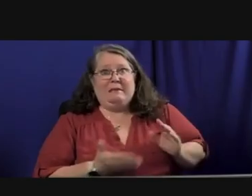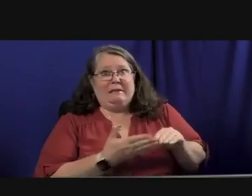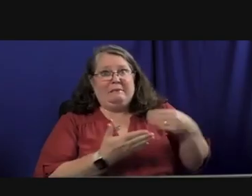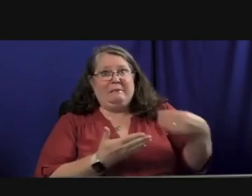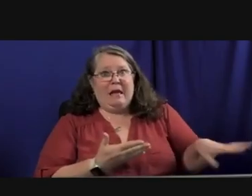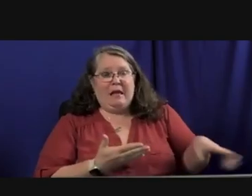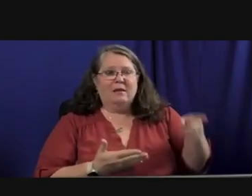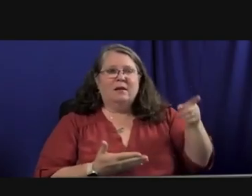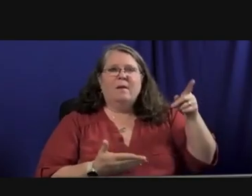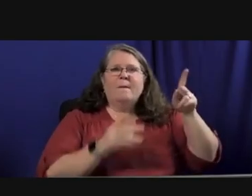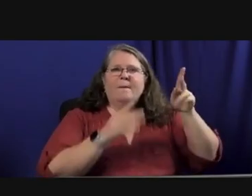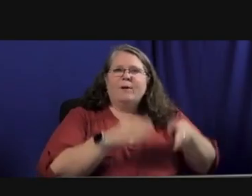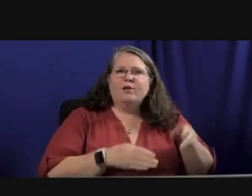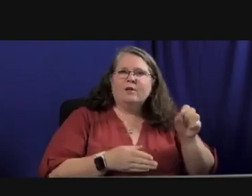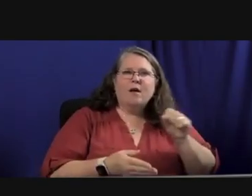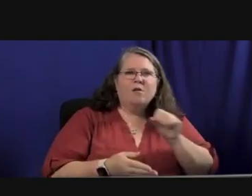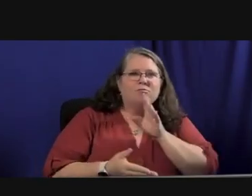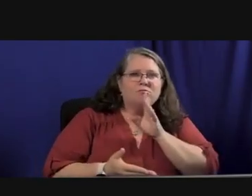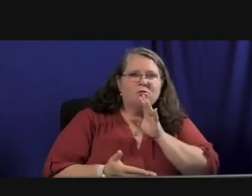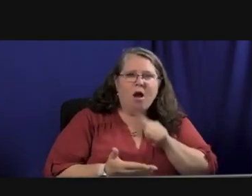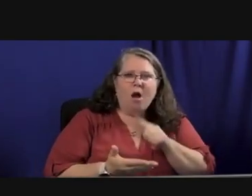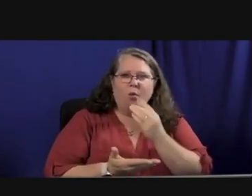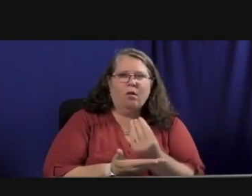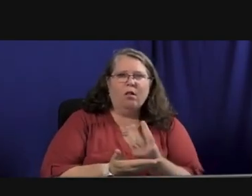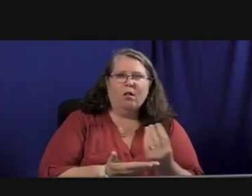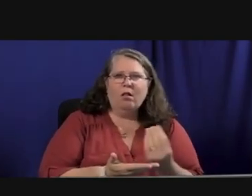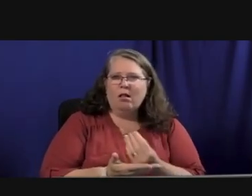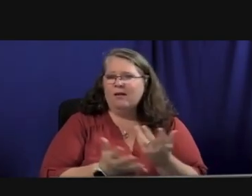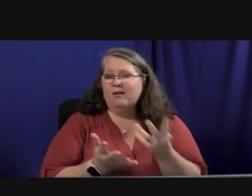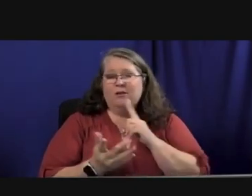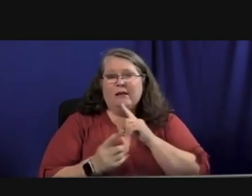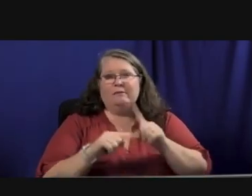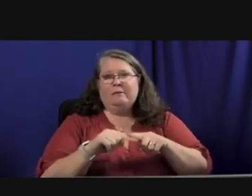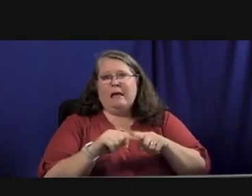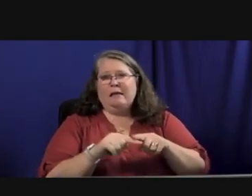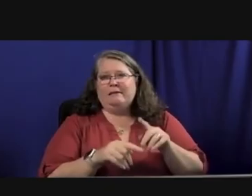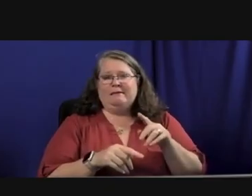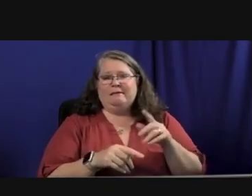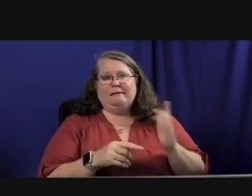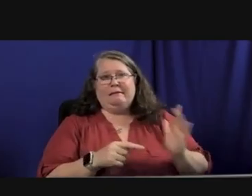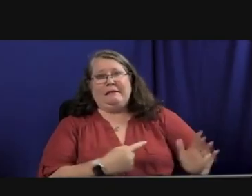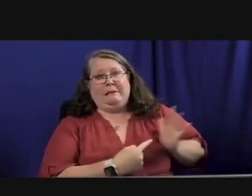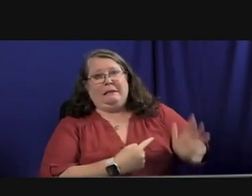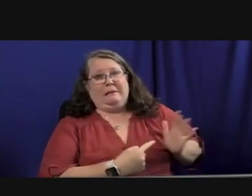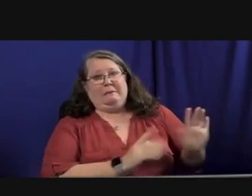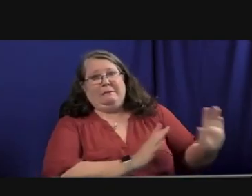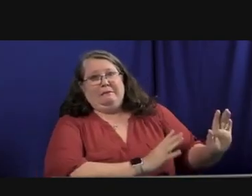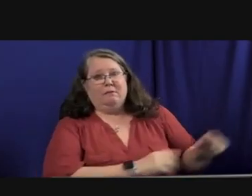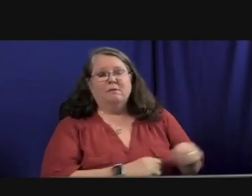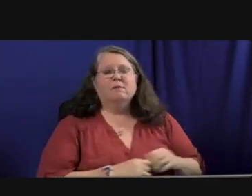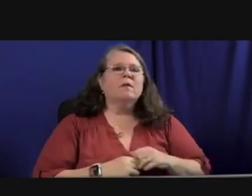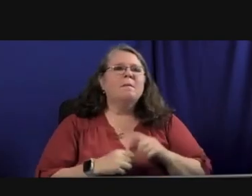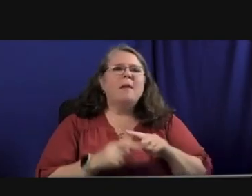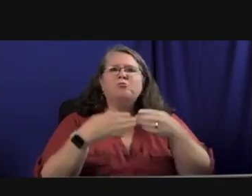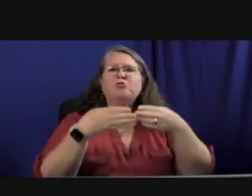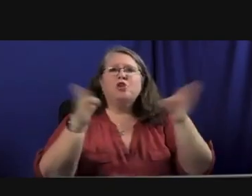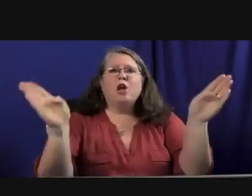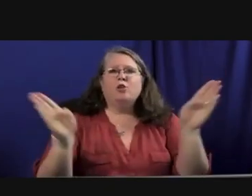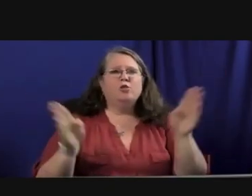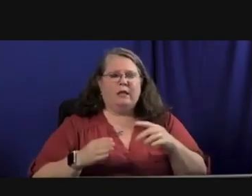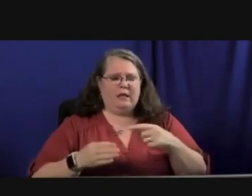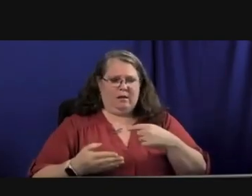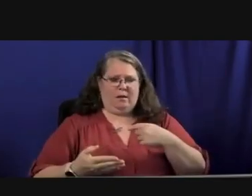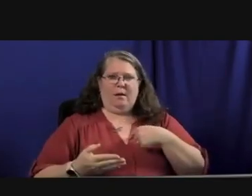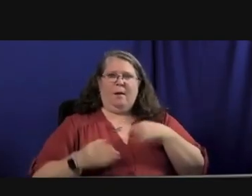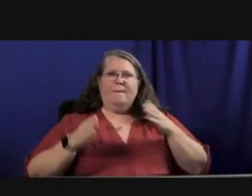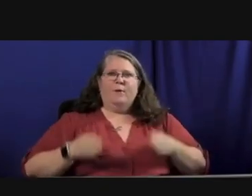things that you may want from that. And of course, there's more expensive ones that have full language, but there's